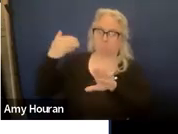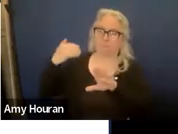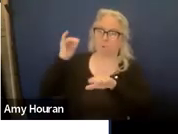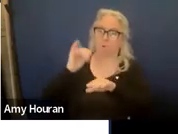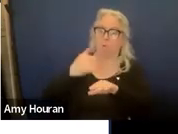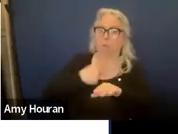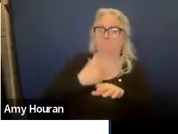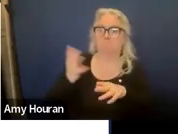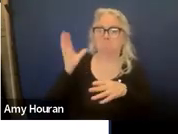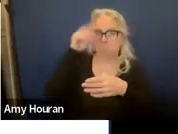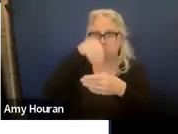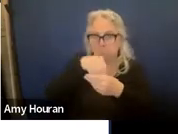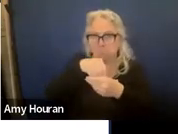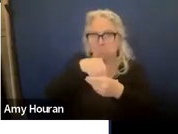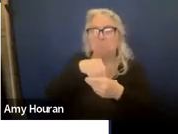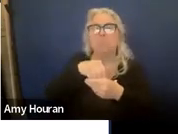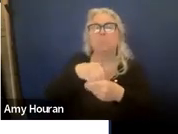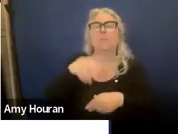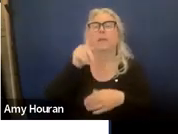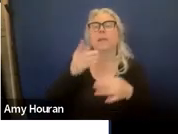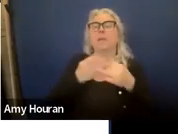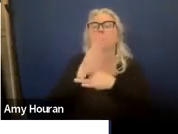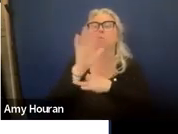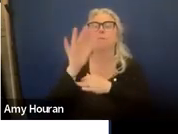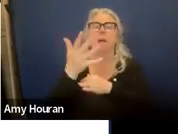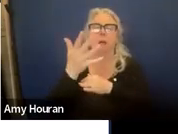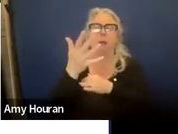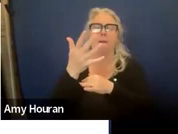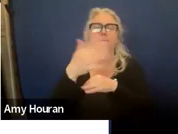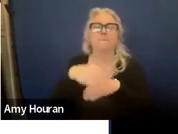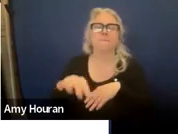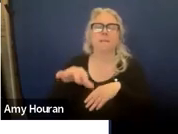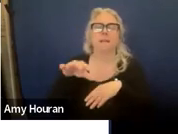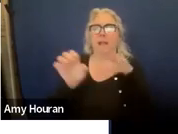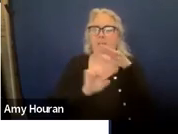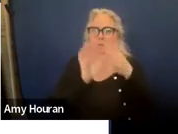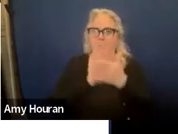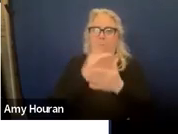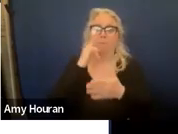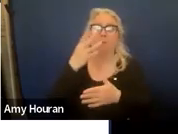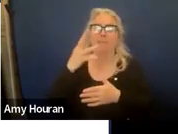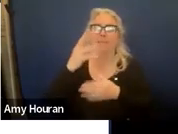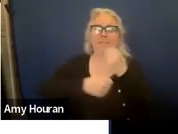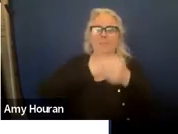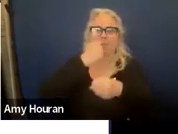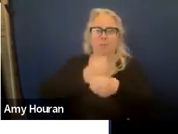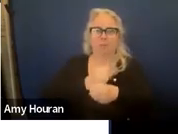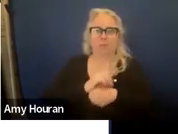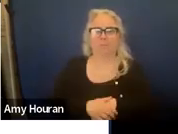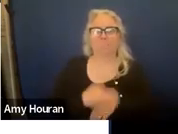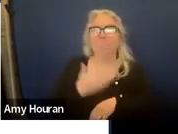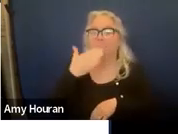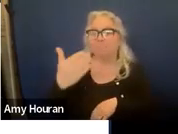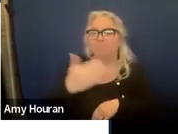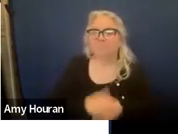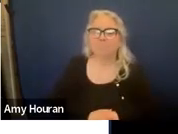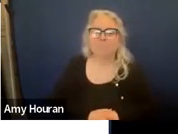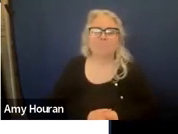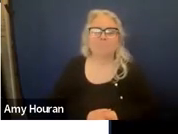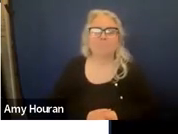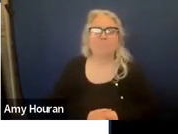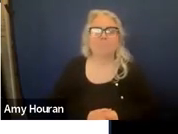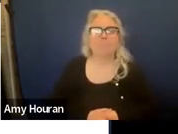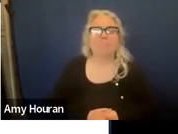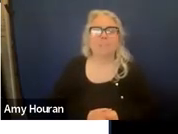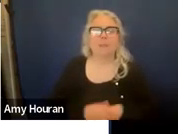I was at a K-5 elementary school for 16 years. Awesome. Thank you very much. So